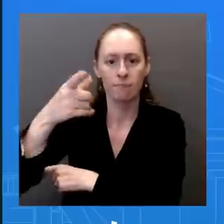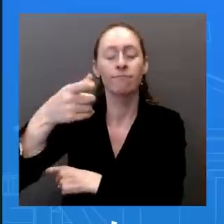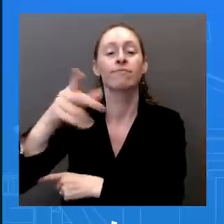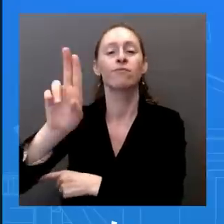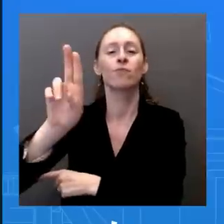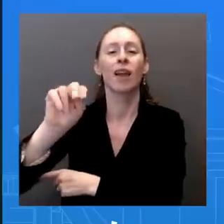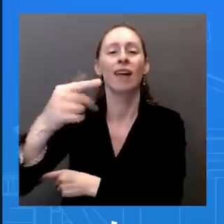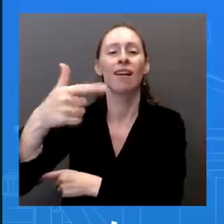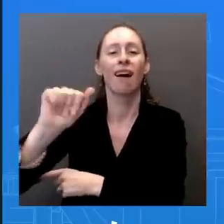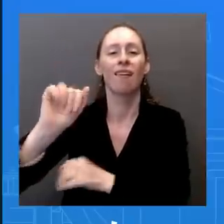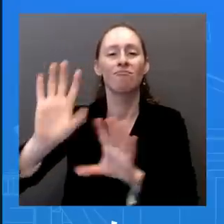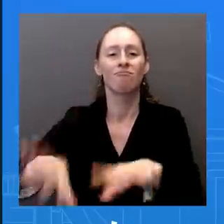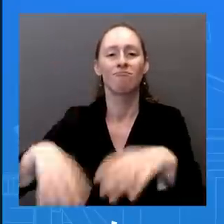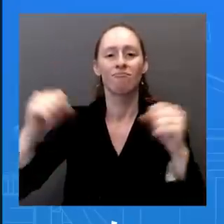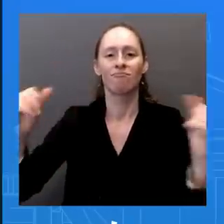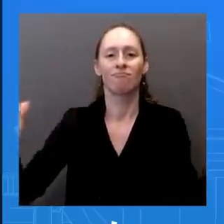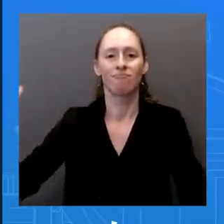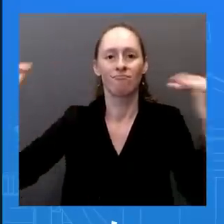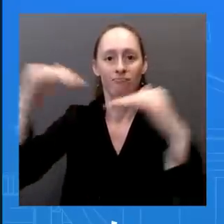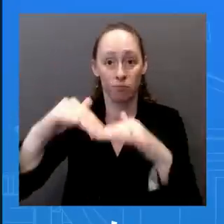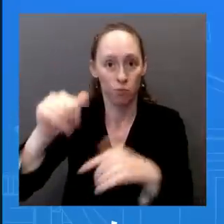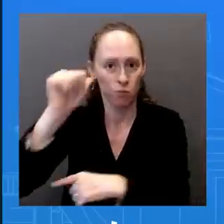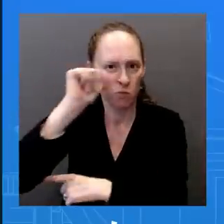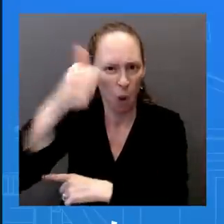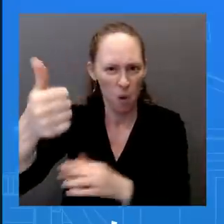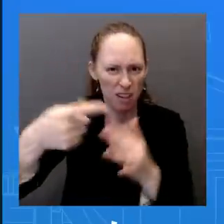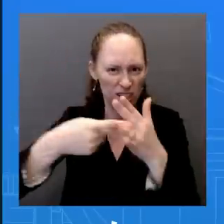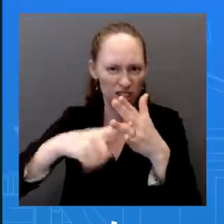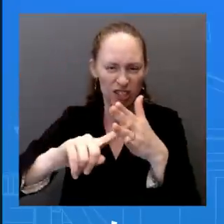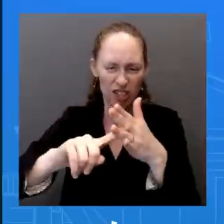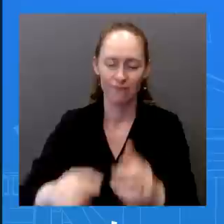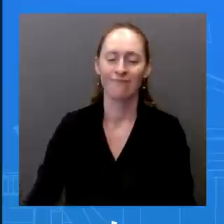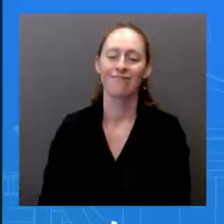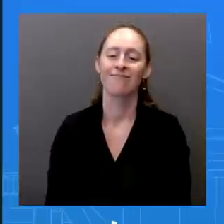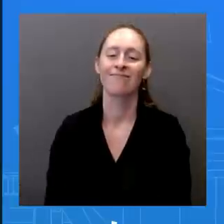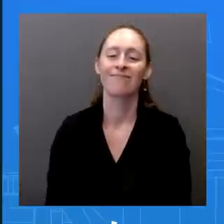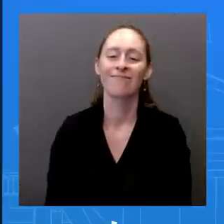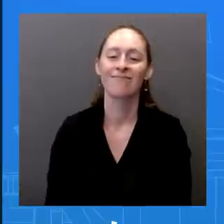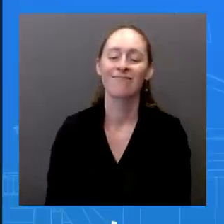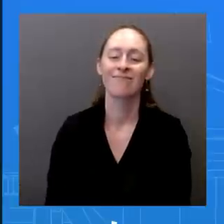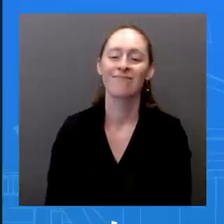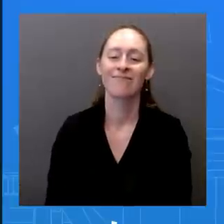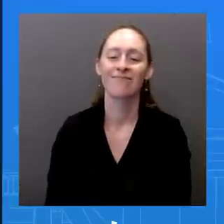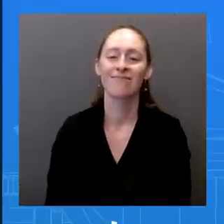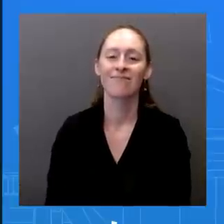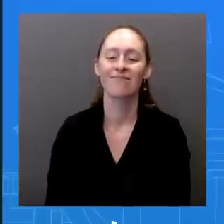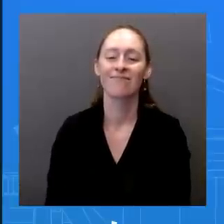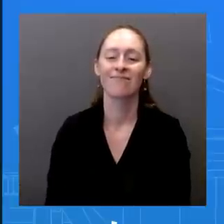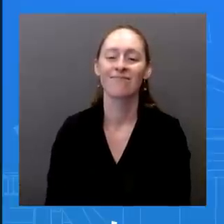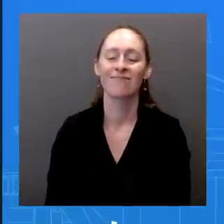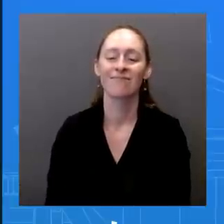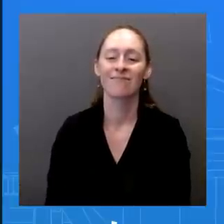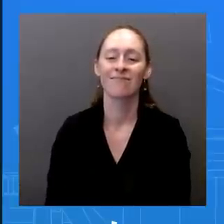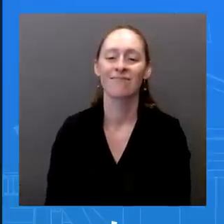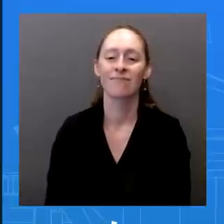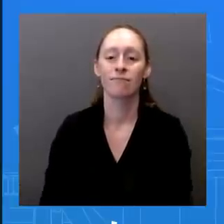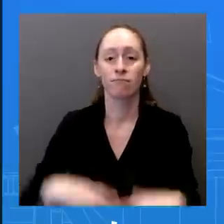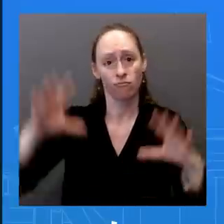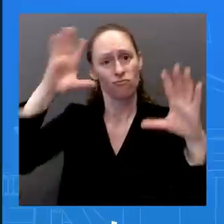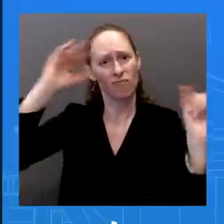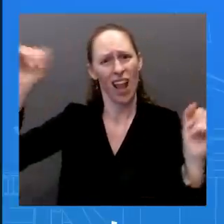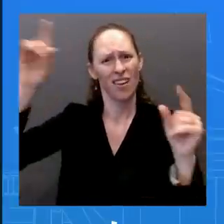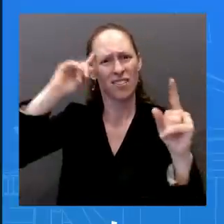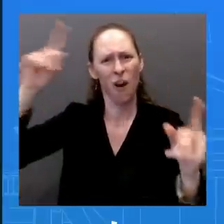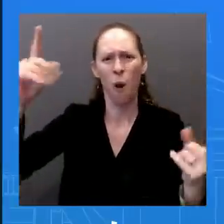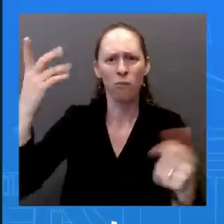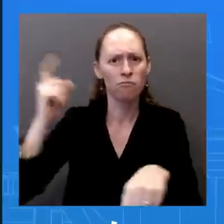president heads to New York with the wind at his back. We're making historic investments here at home. Our alliances are as strong or stronger than they have been